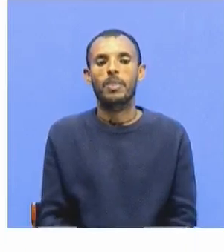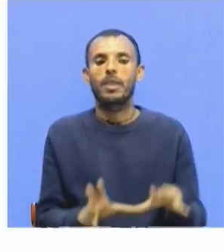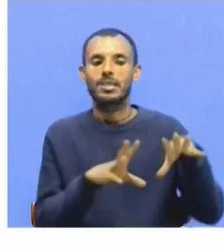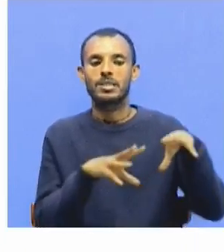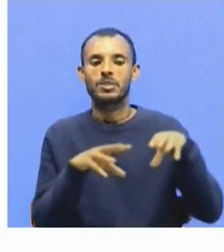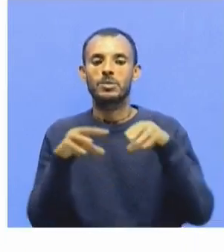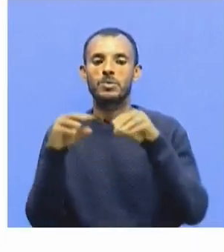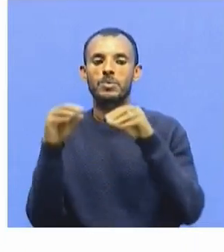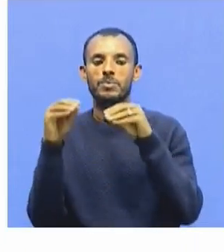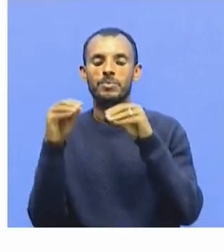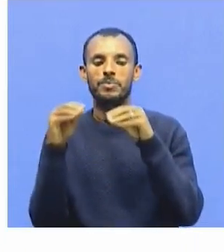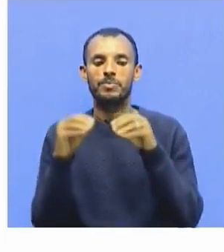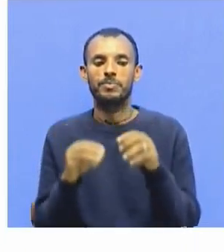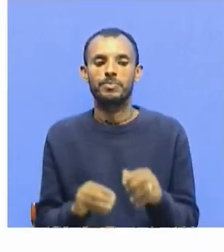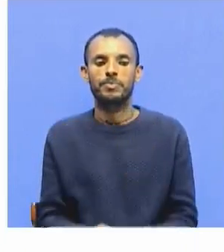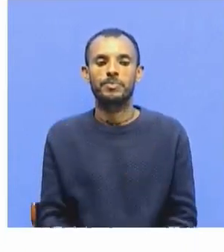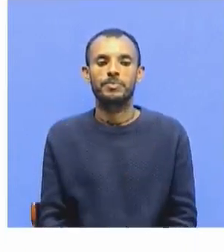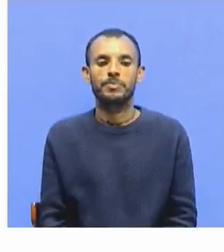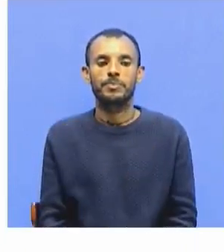students,